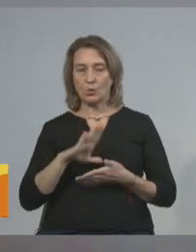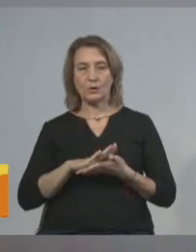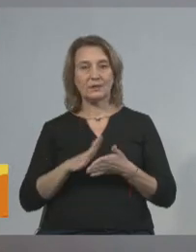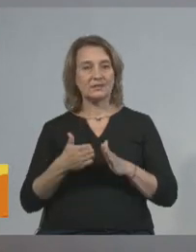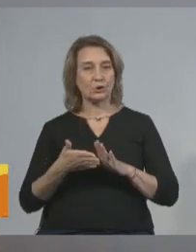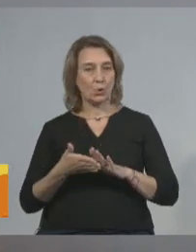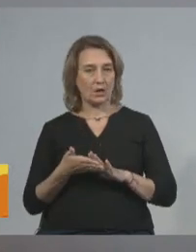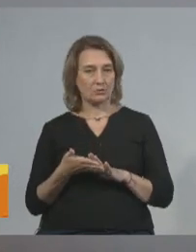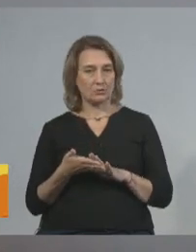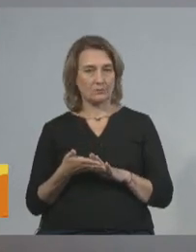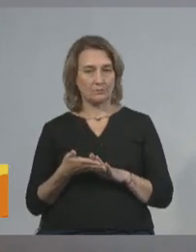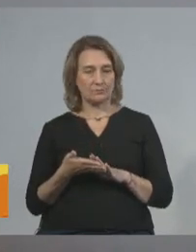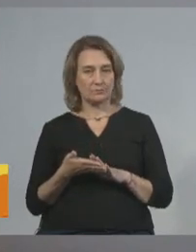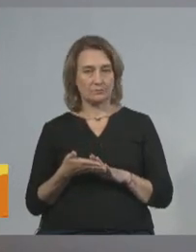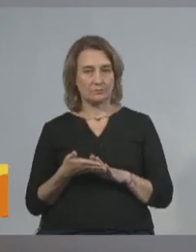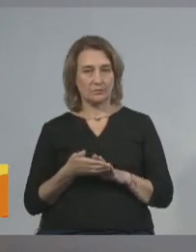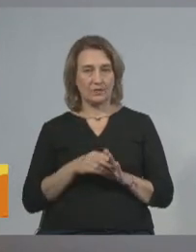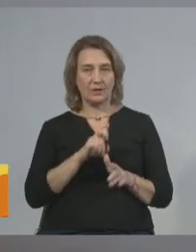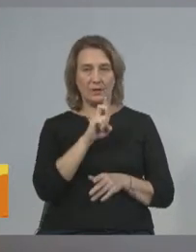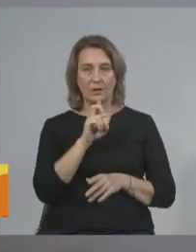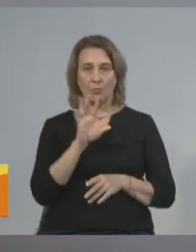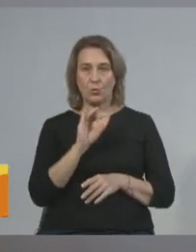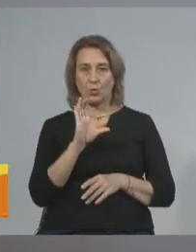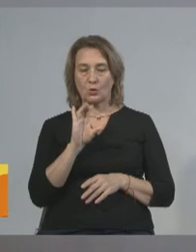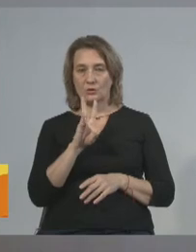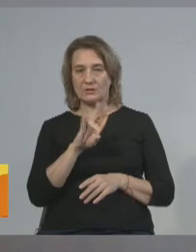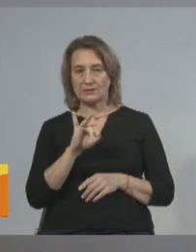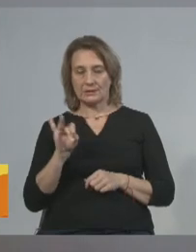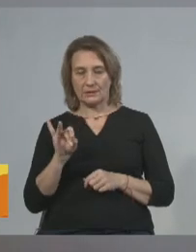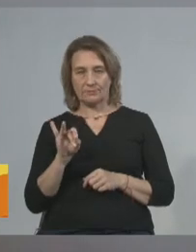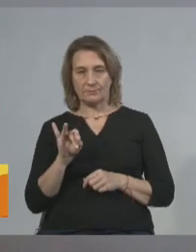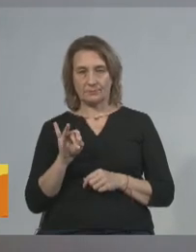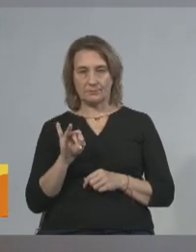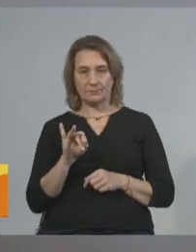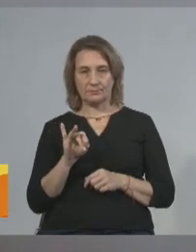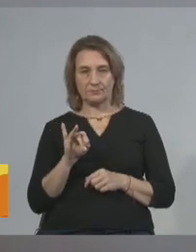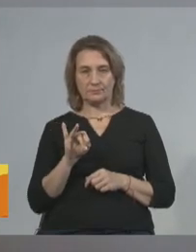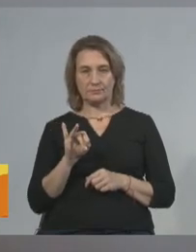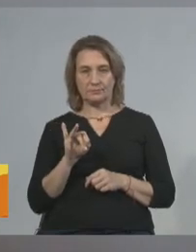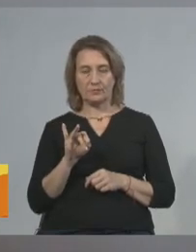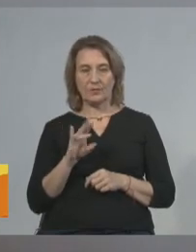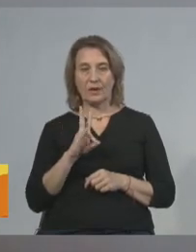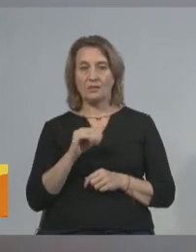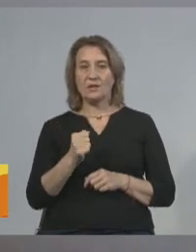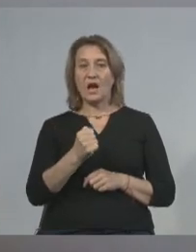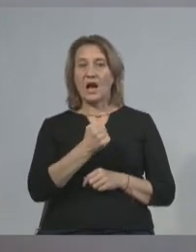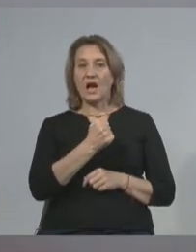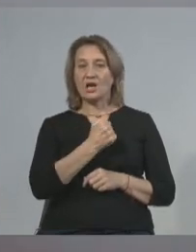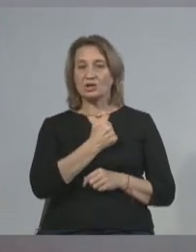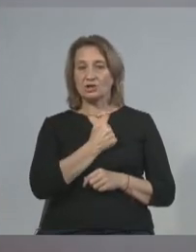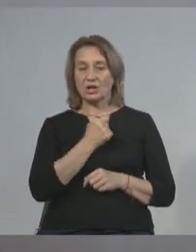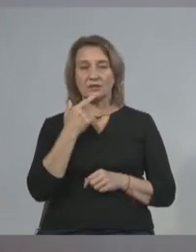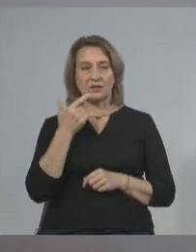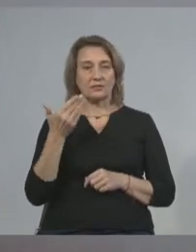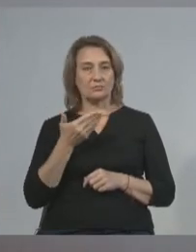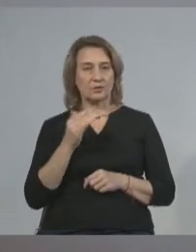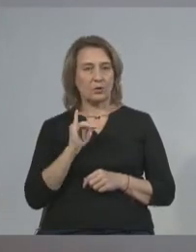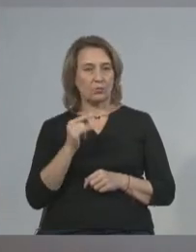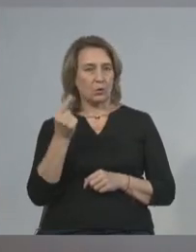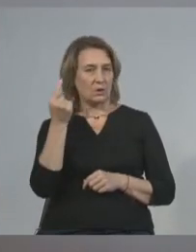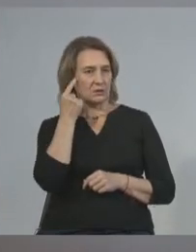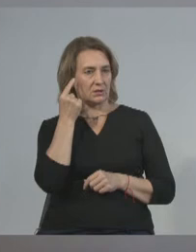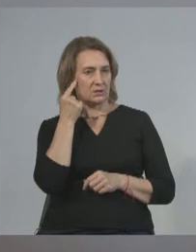online if they would like to find more ideas uh what's going on in boston how we are as reporters deal